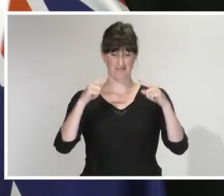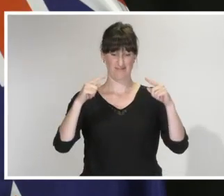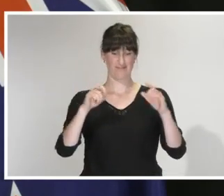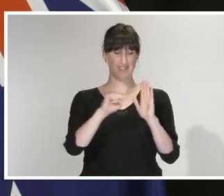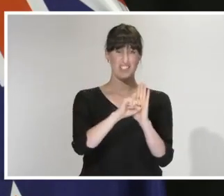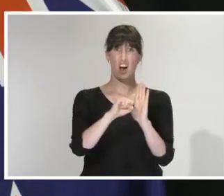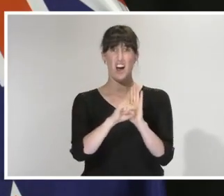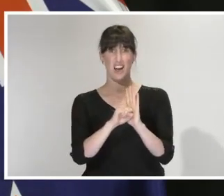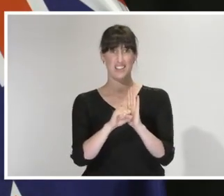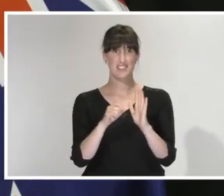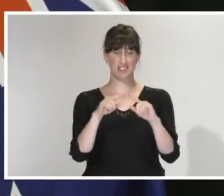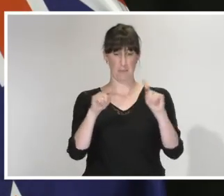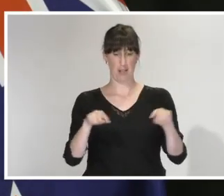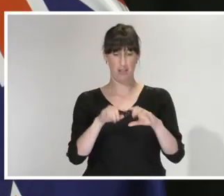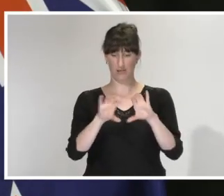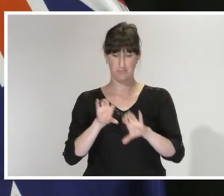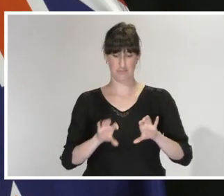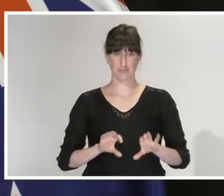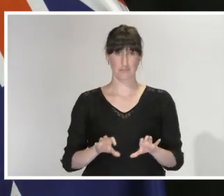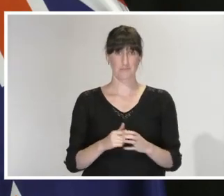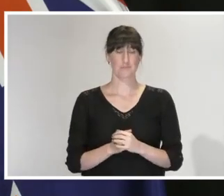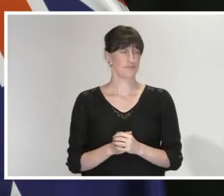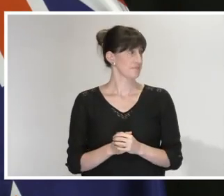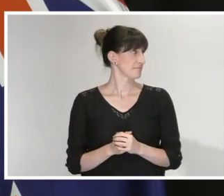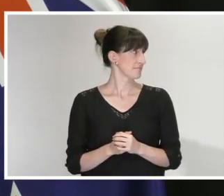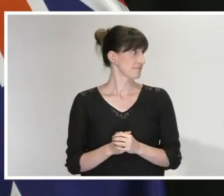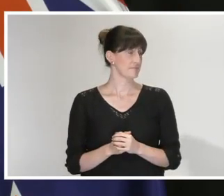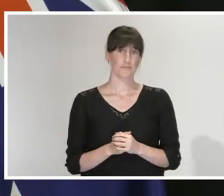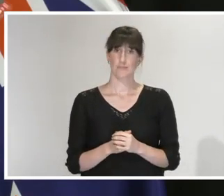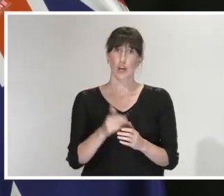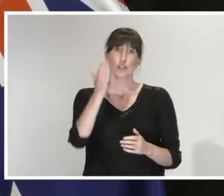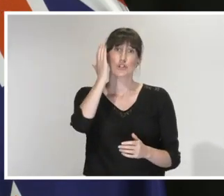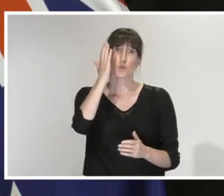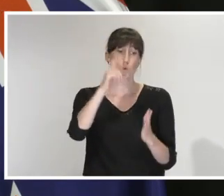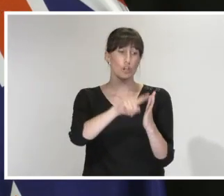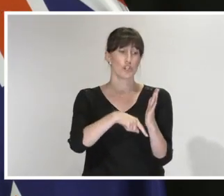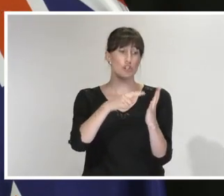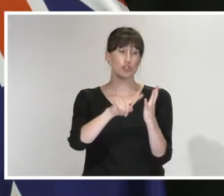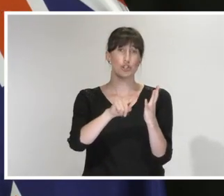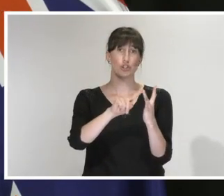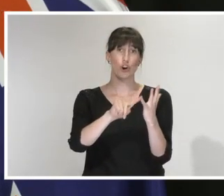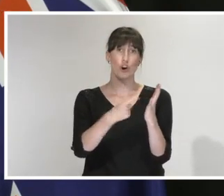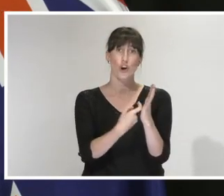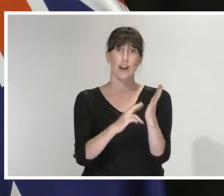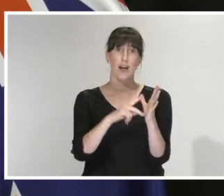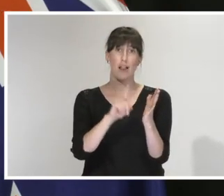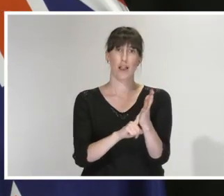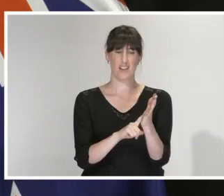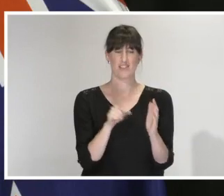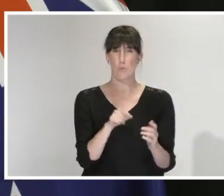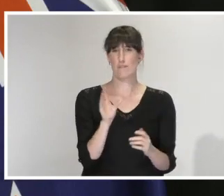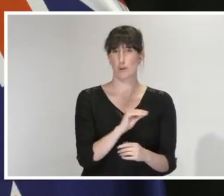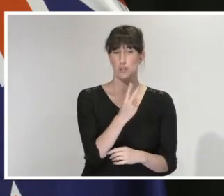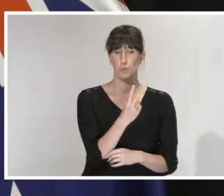that people can work their way through. There is a copy of the school journal. This one is a 2014 school journal, but